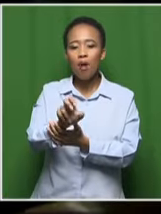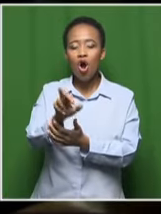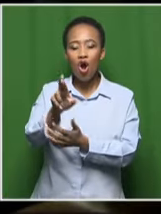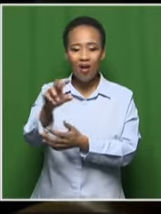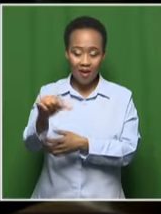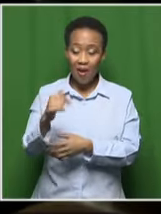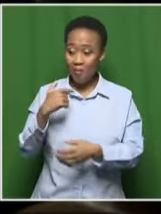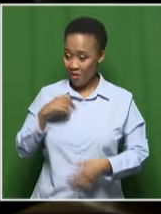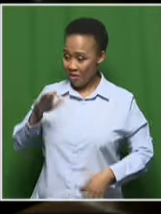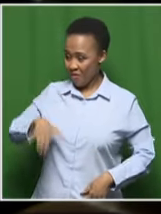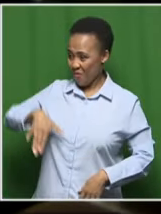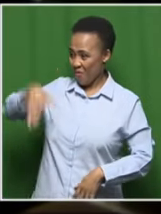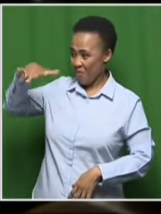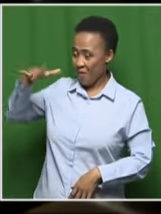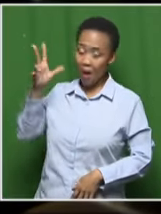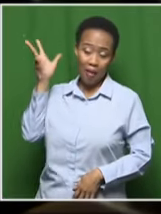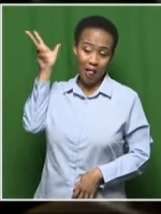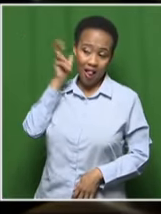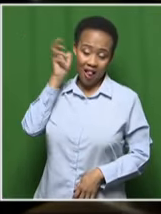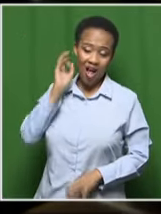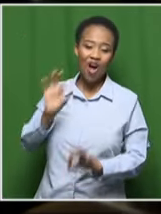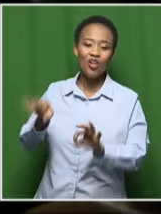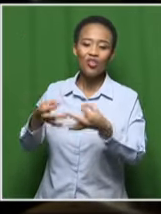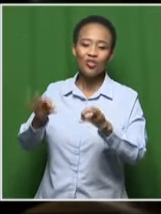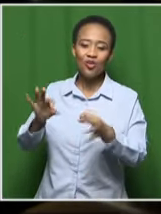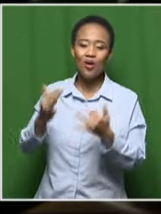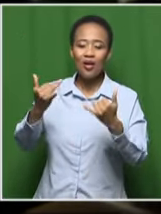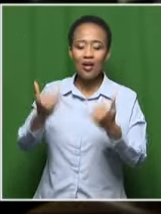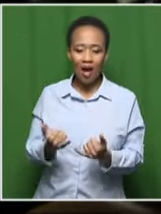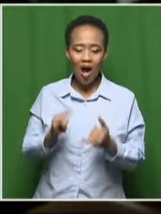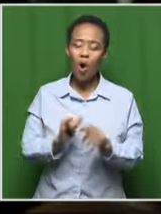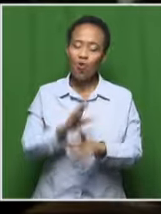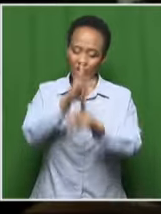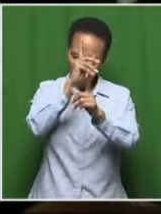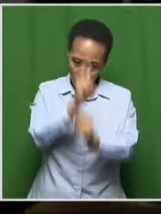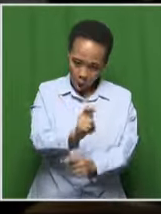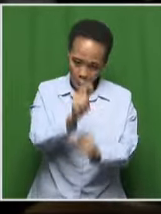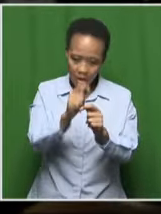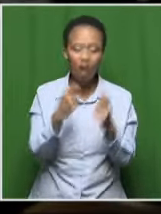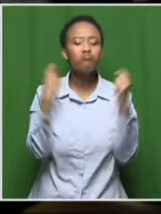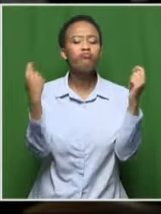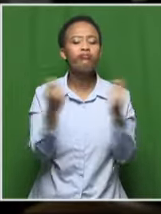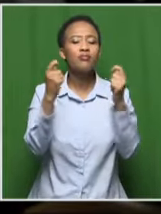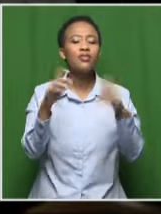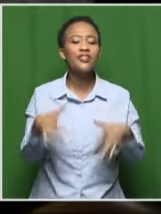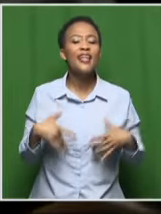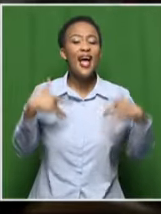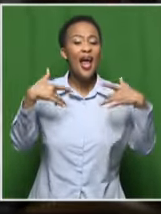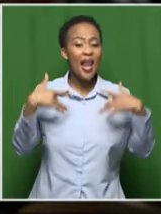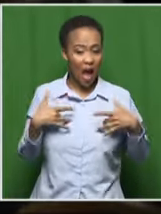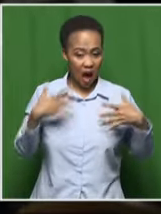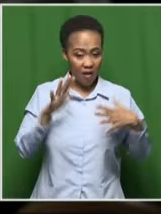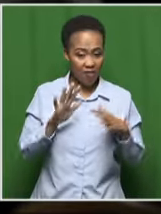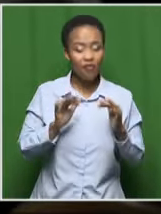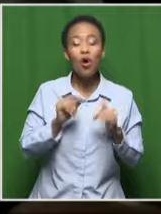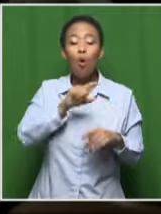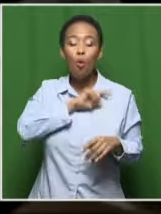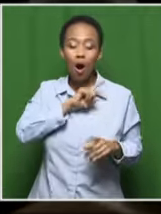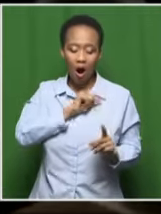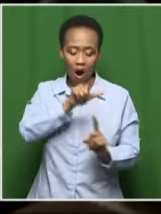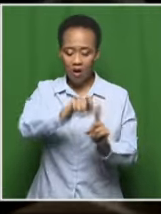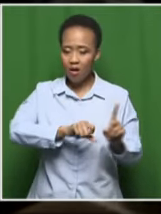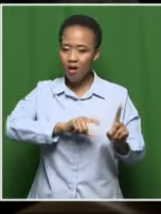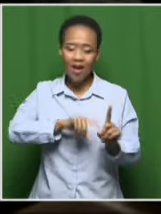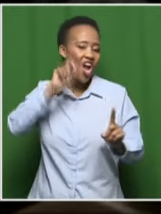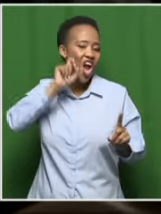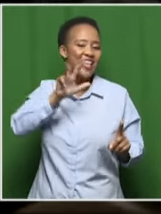So tonight, to honor and be part of the celebration of a life that came full circle at 90 years old, I want